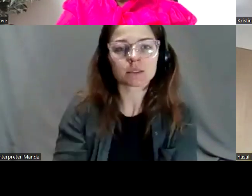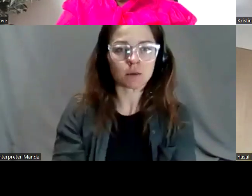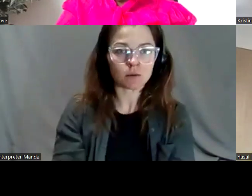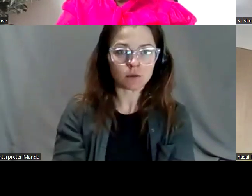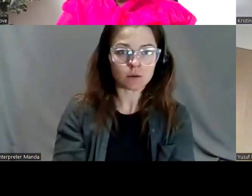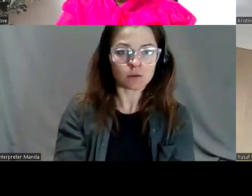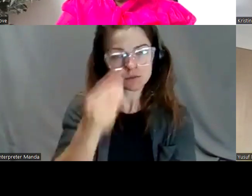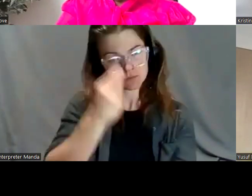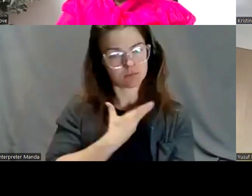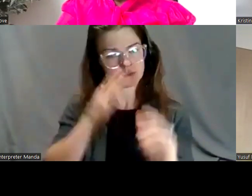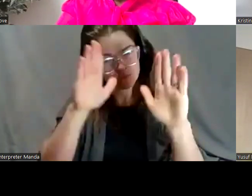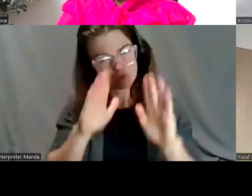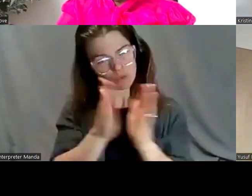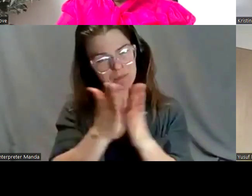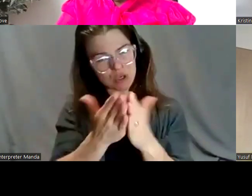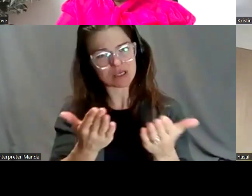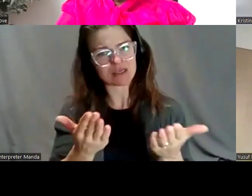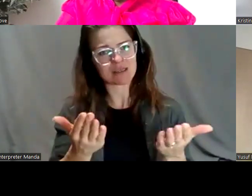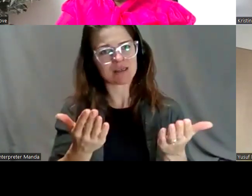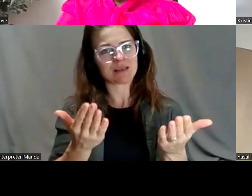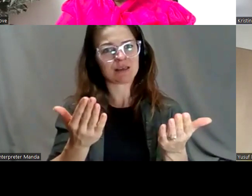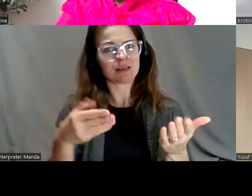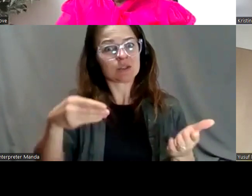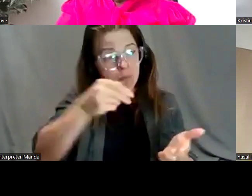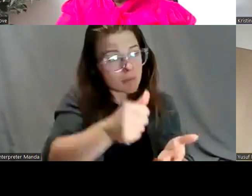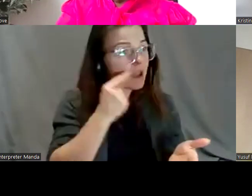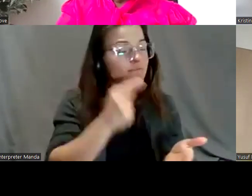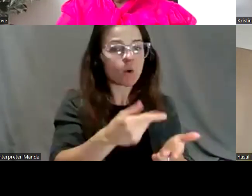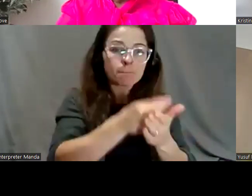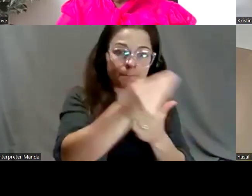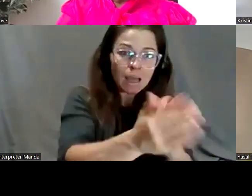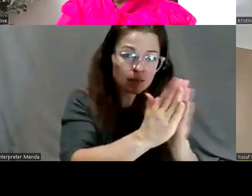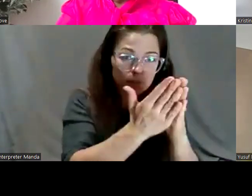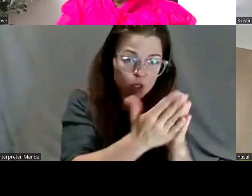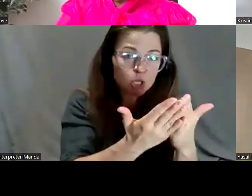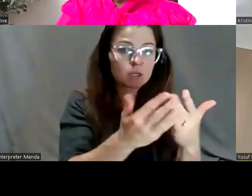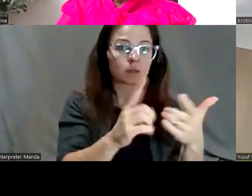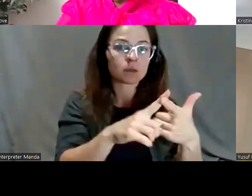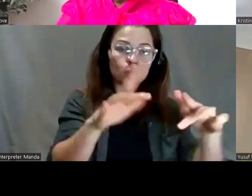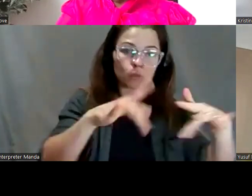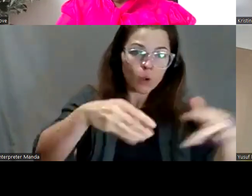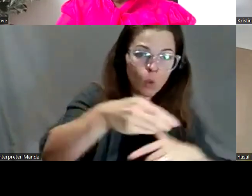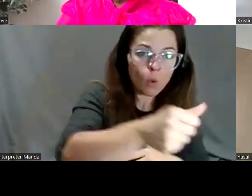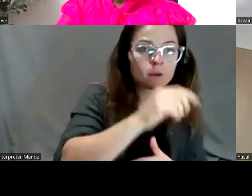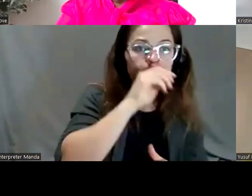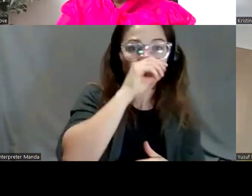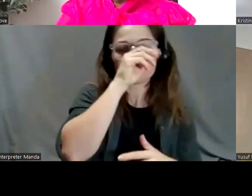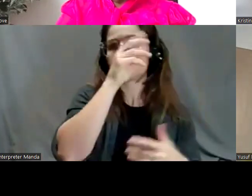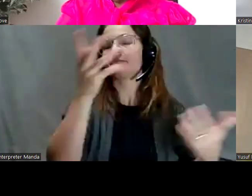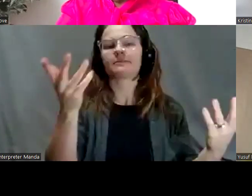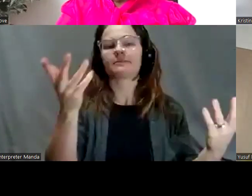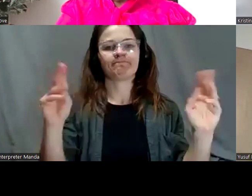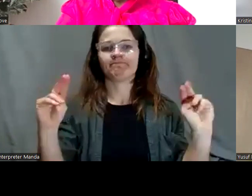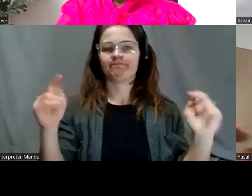I spent, money purchasing the book, getting it recorded, and it was,